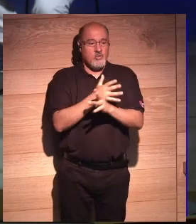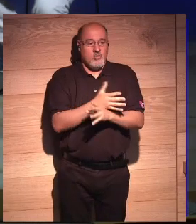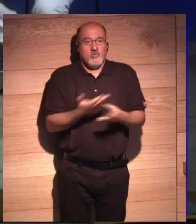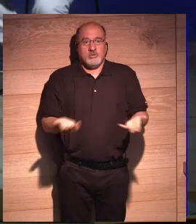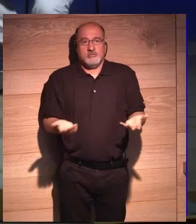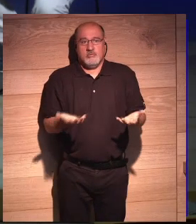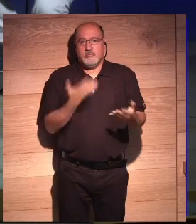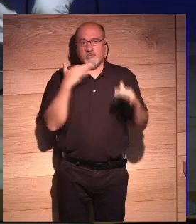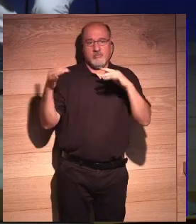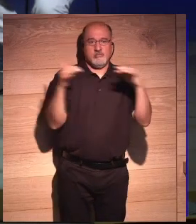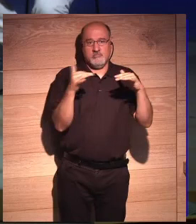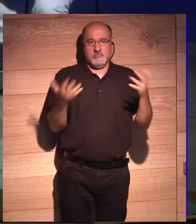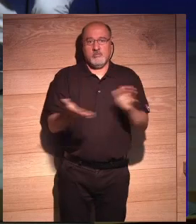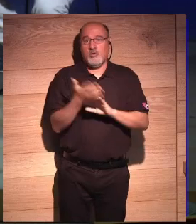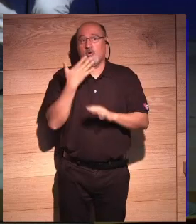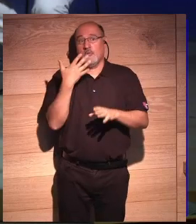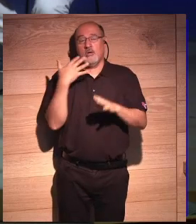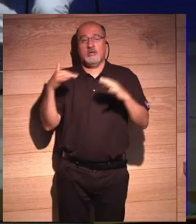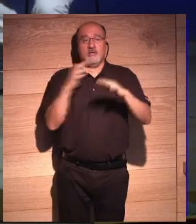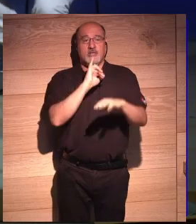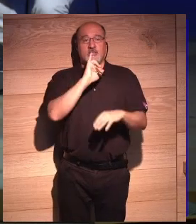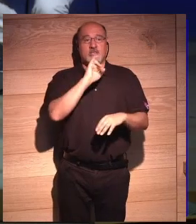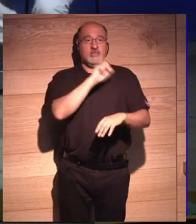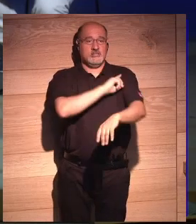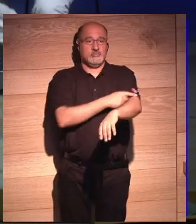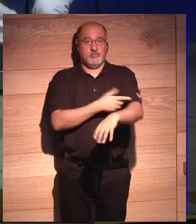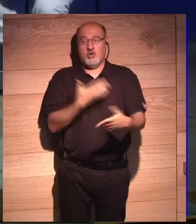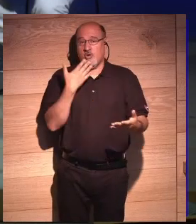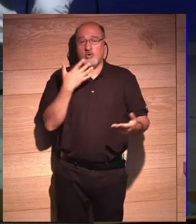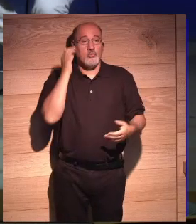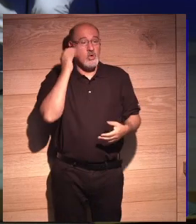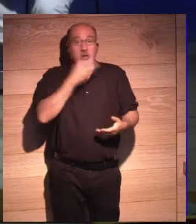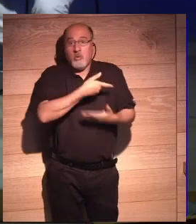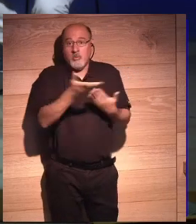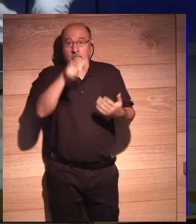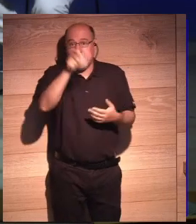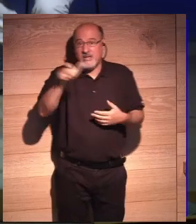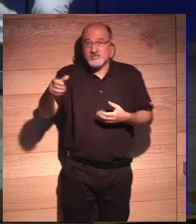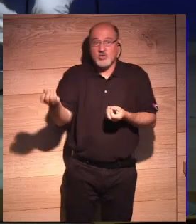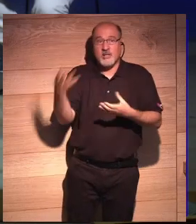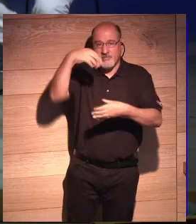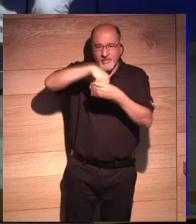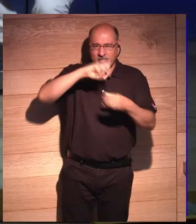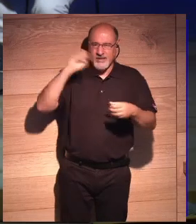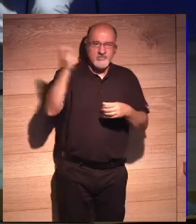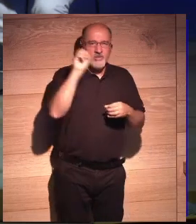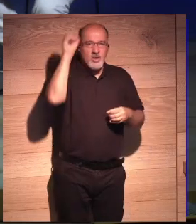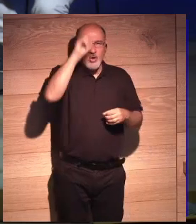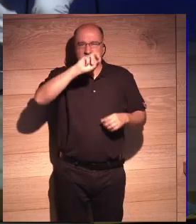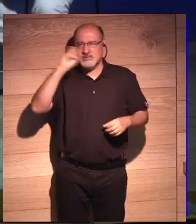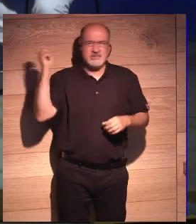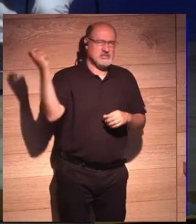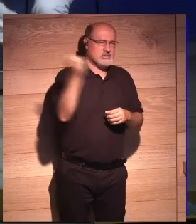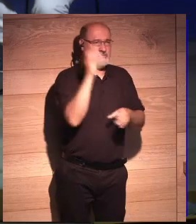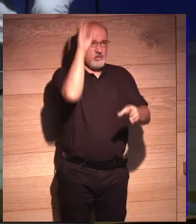harassed. I just want to be exactly in the same places that women are. Just include